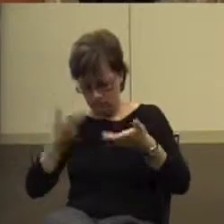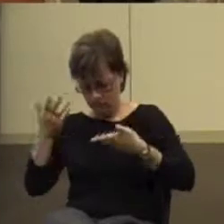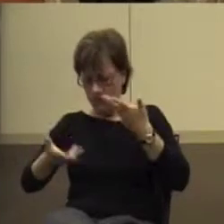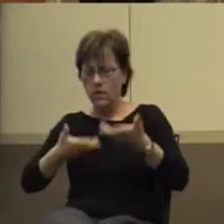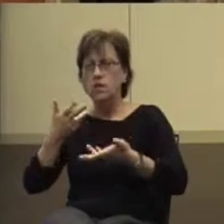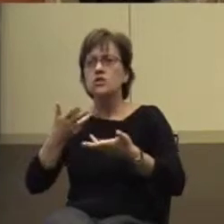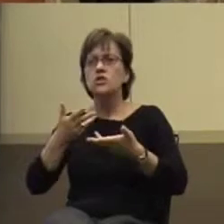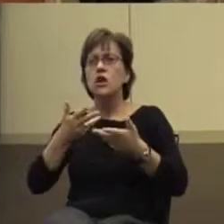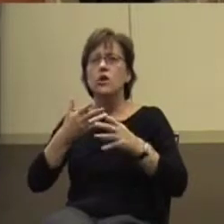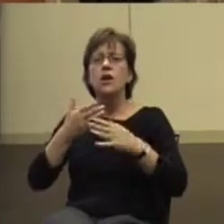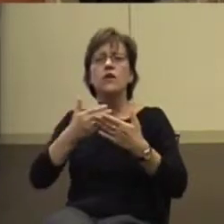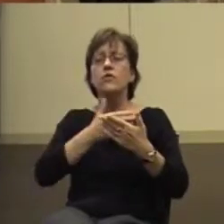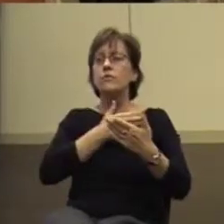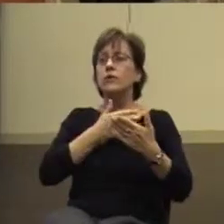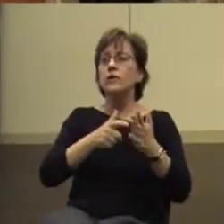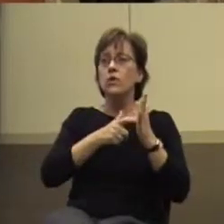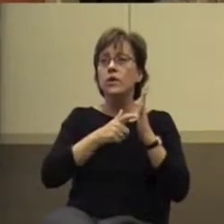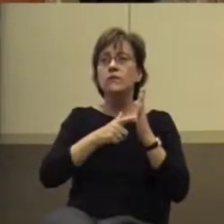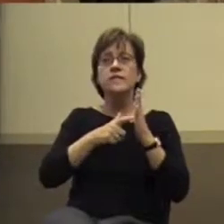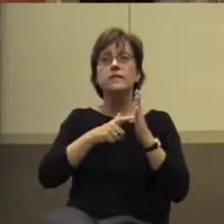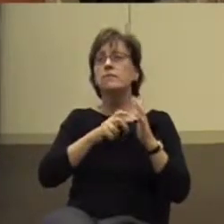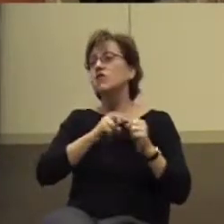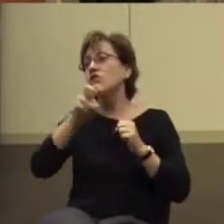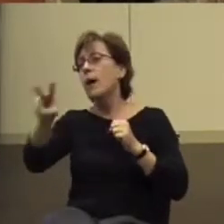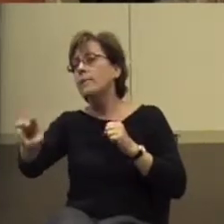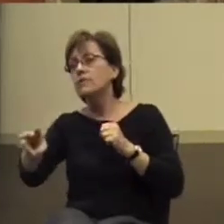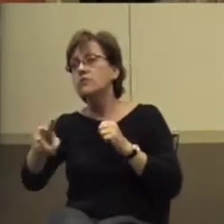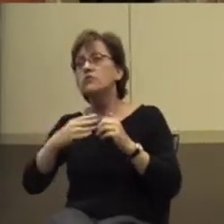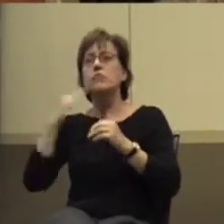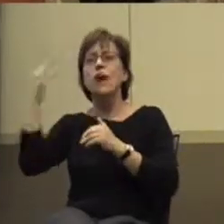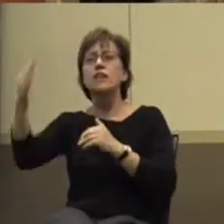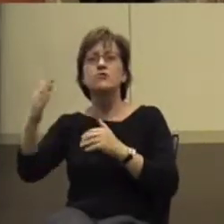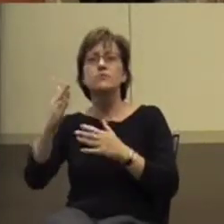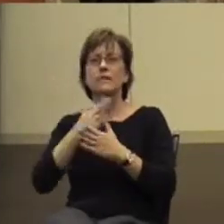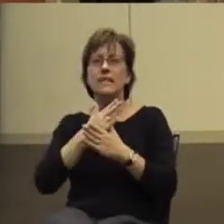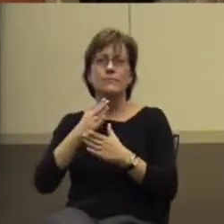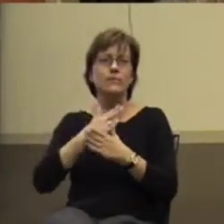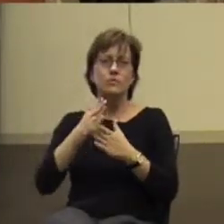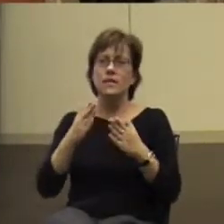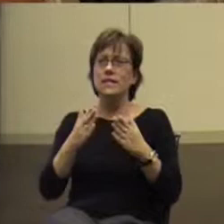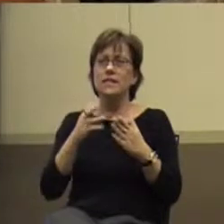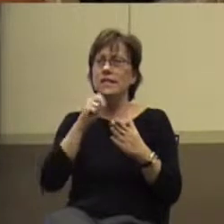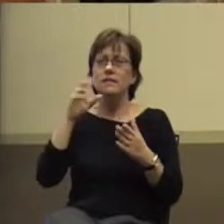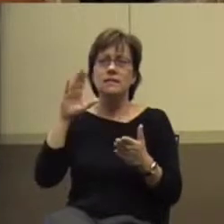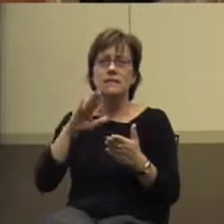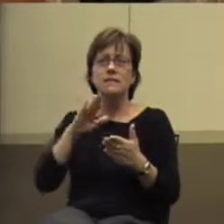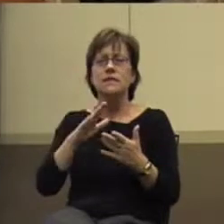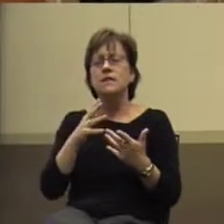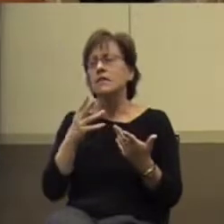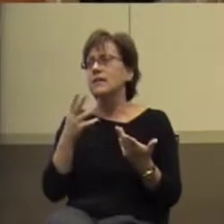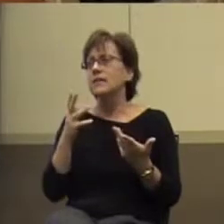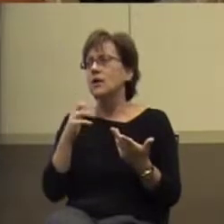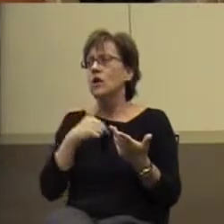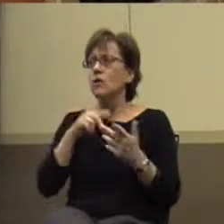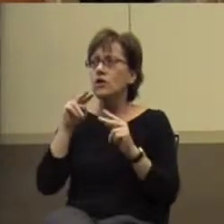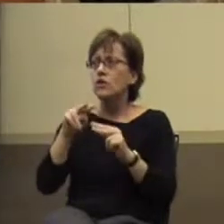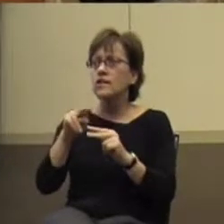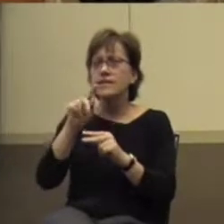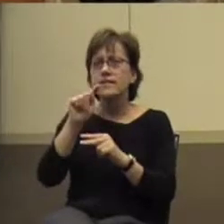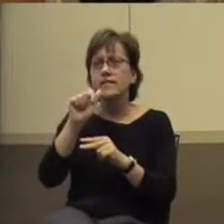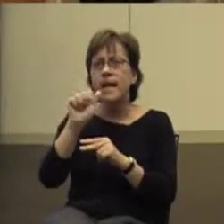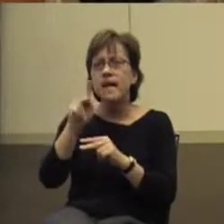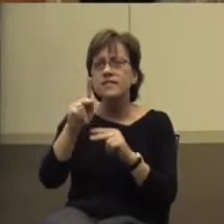have we jumped from the prerequisite up too far? Is there something in between that? Or when we're looking at the